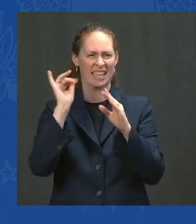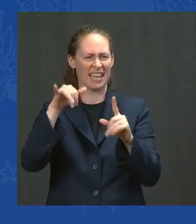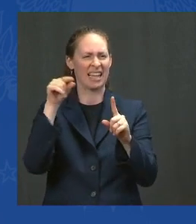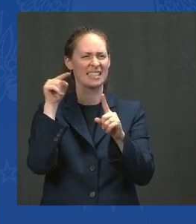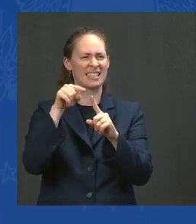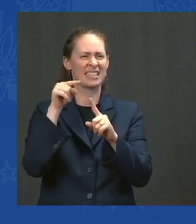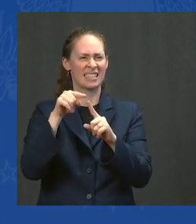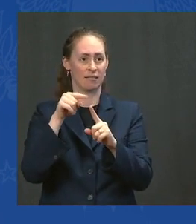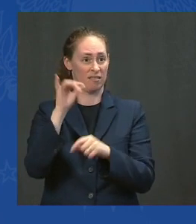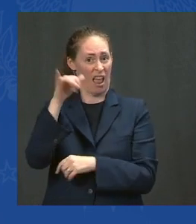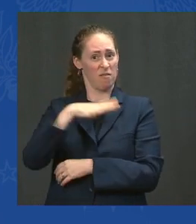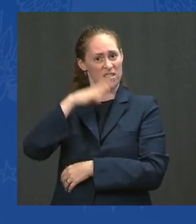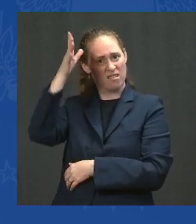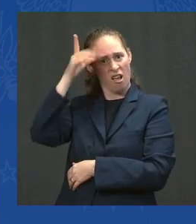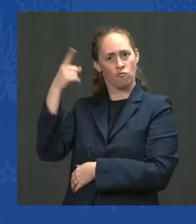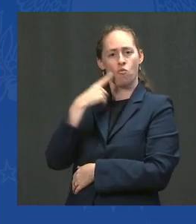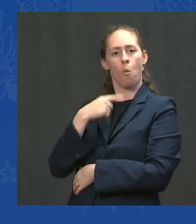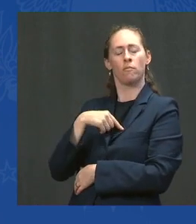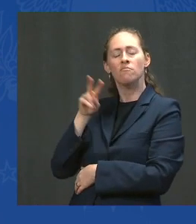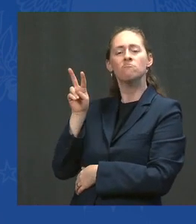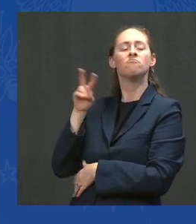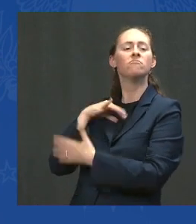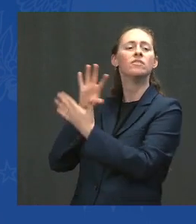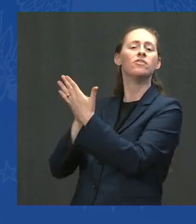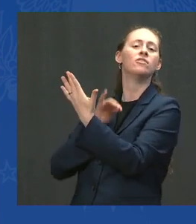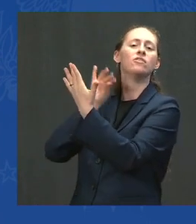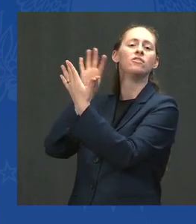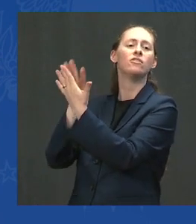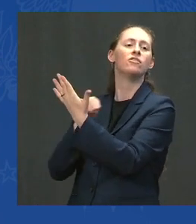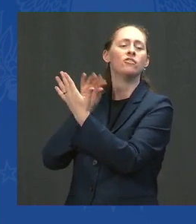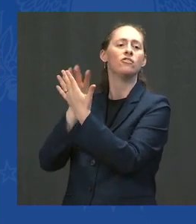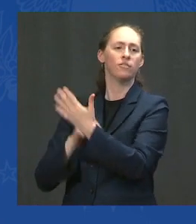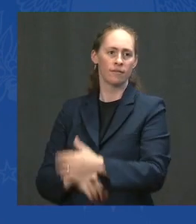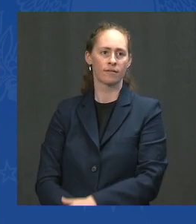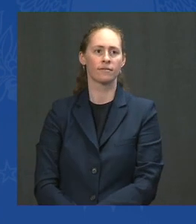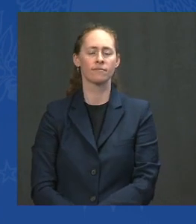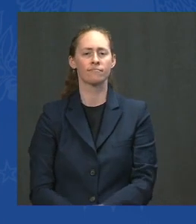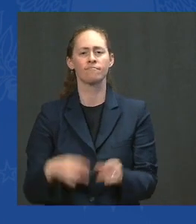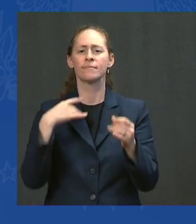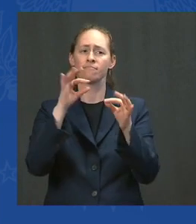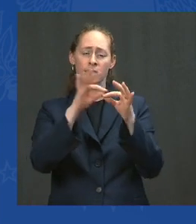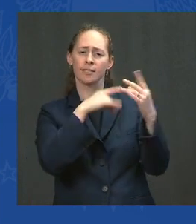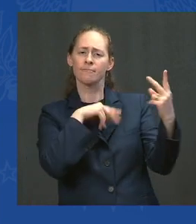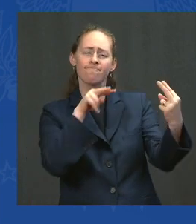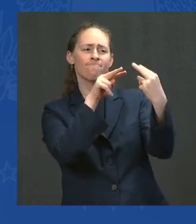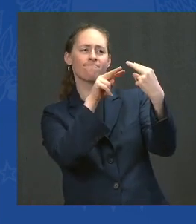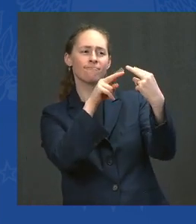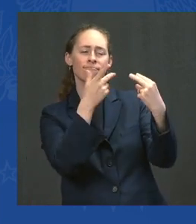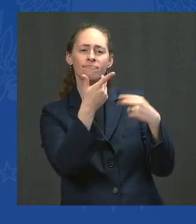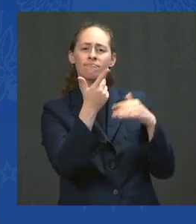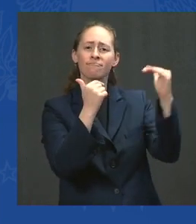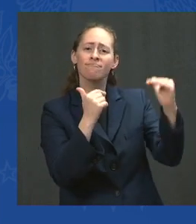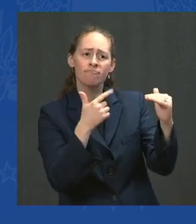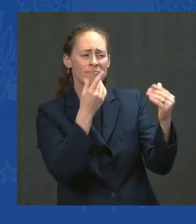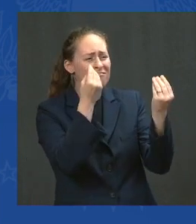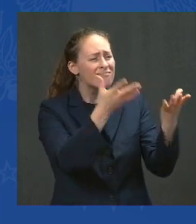say. And it's about being able to look your kid in the eye and say, honey, it's going to be okay, and mean it.